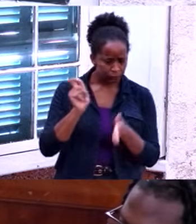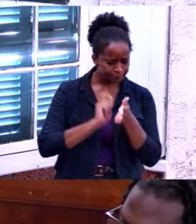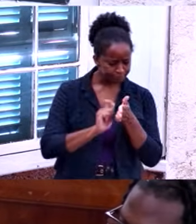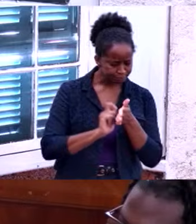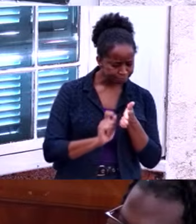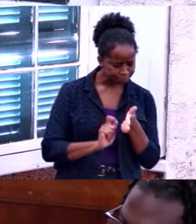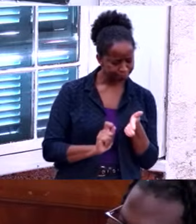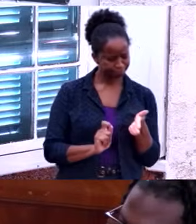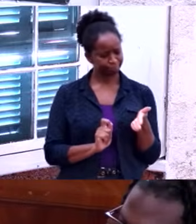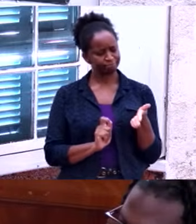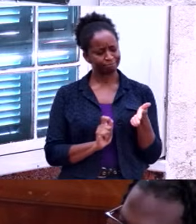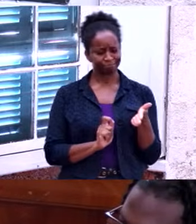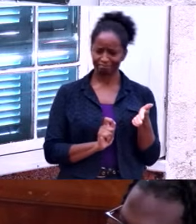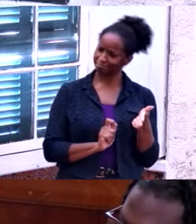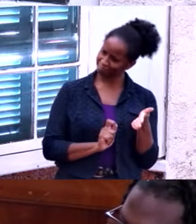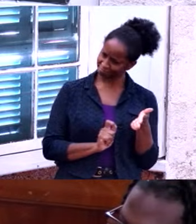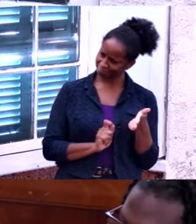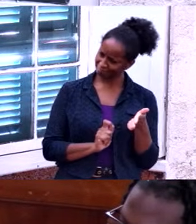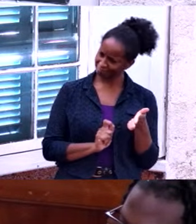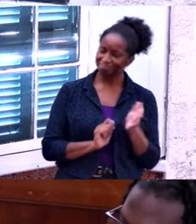election of the speaker,